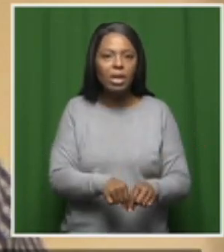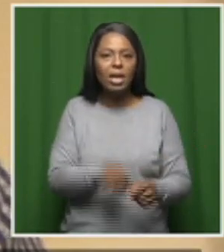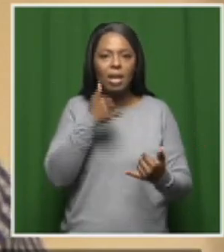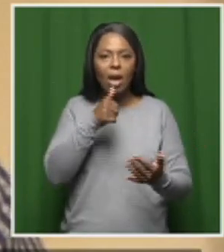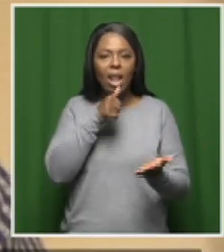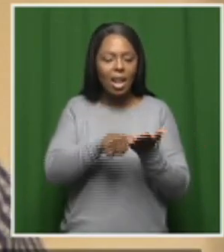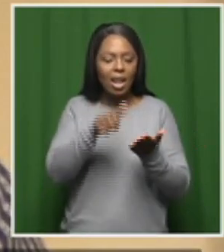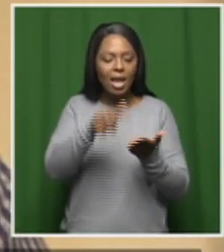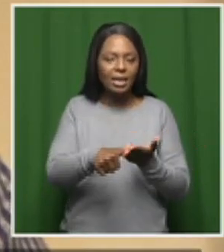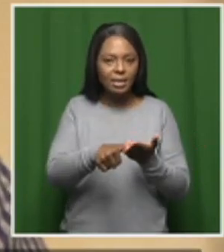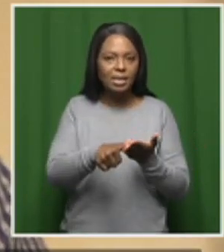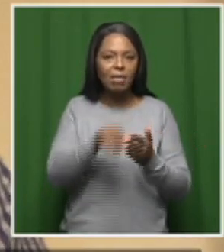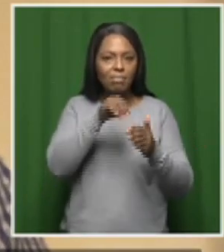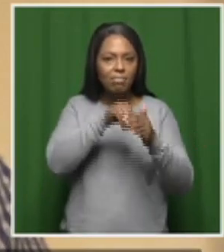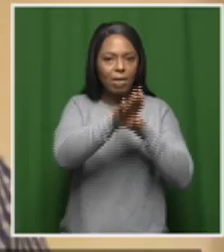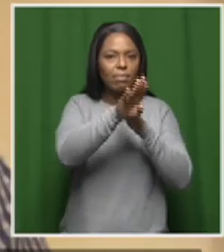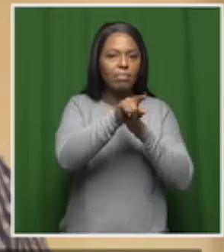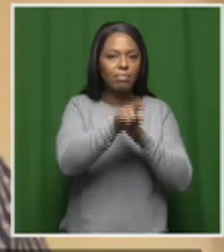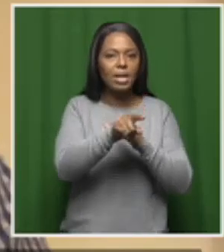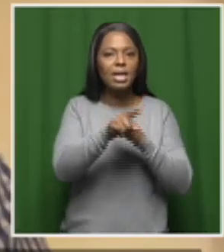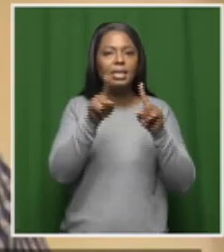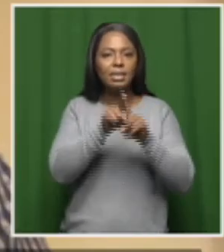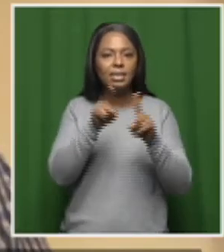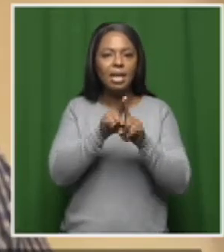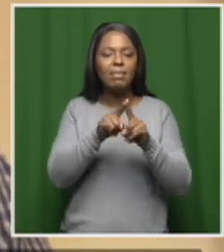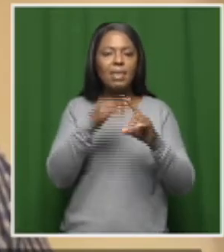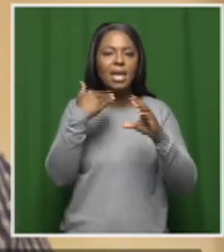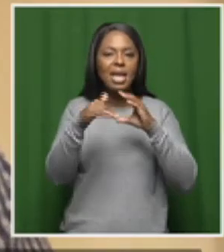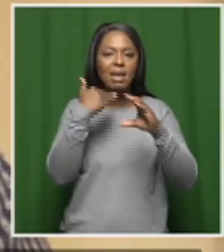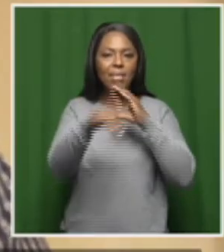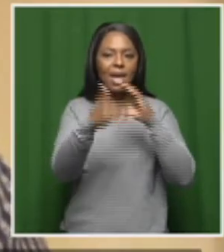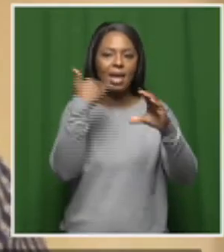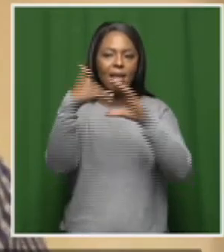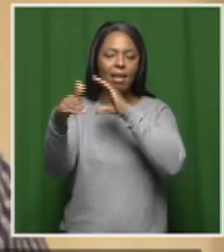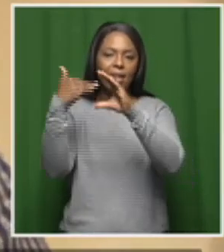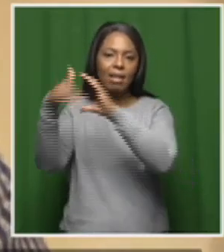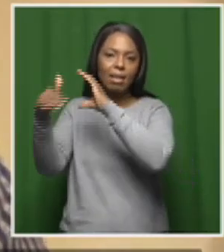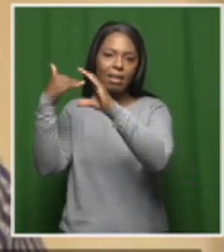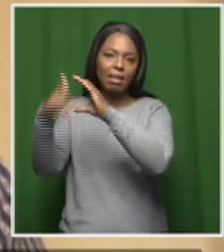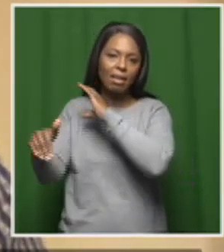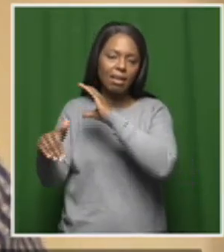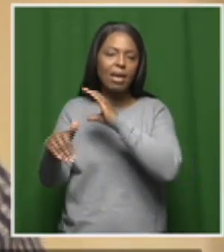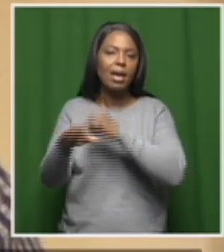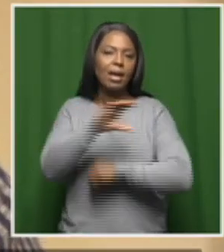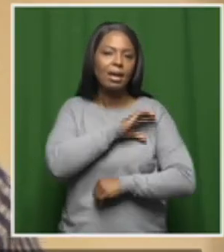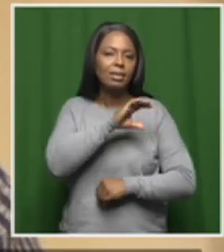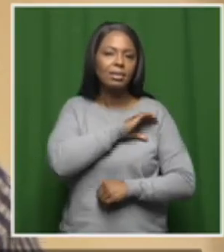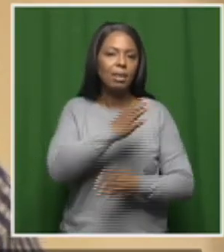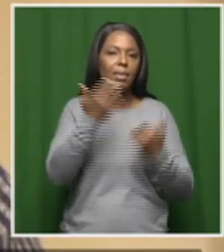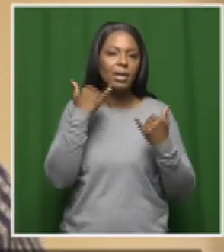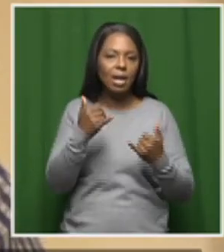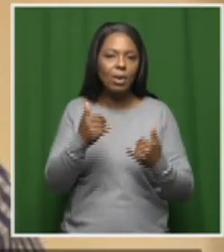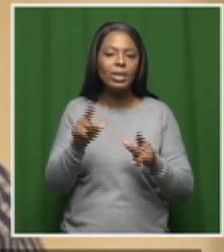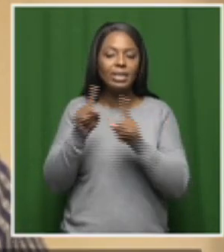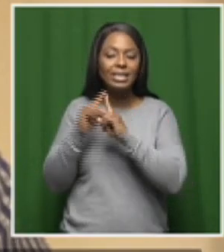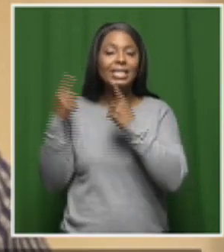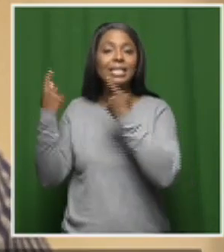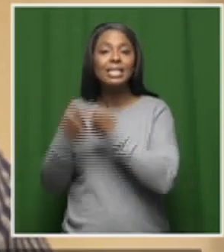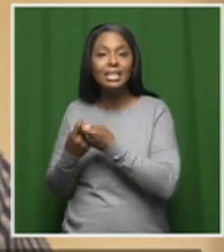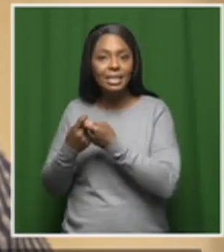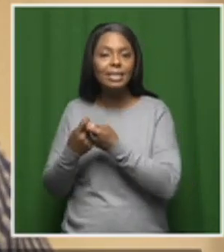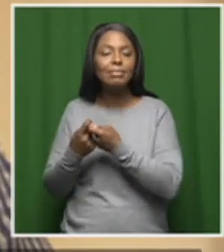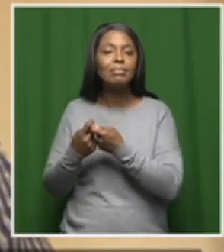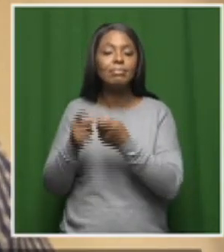letters. We had emails that we sent. We called the customer. We've sent our disconnection team to the customer,